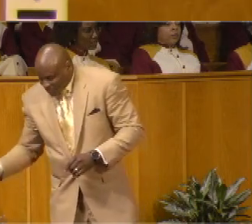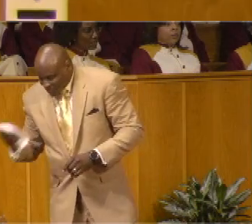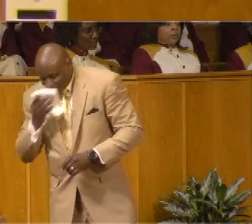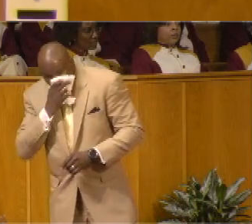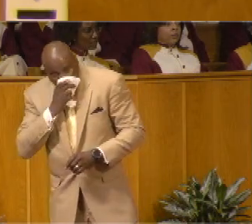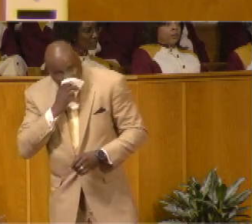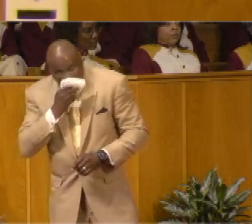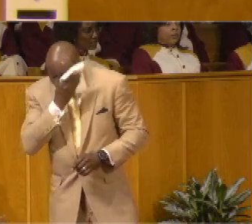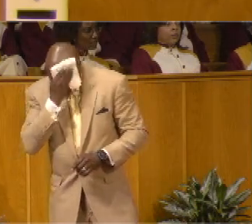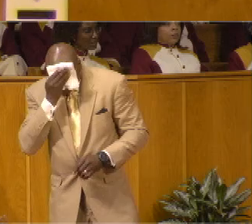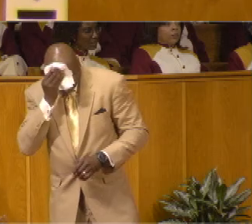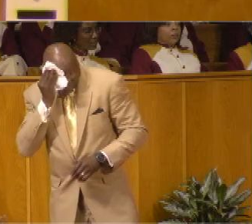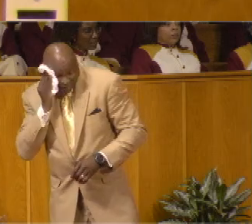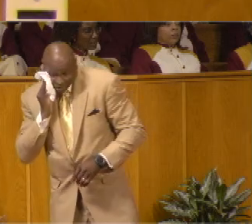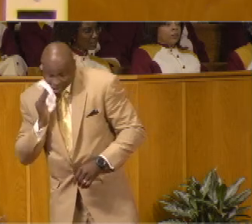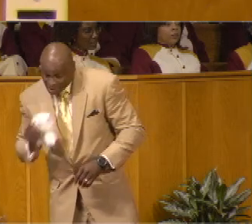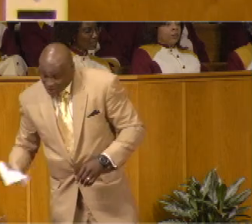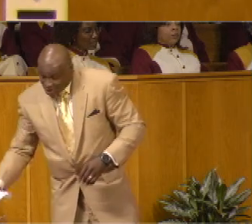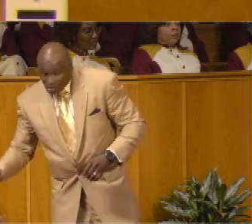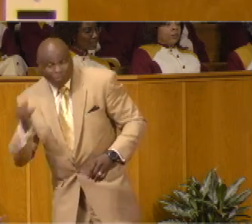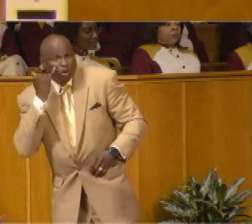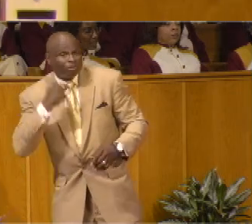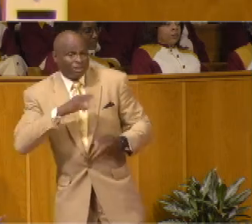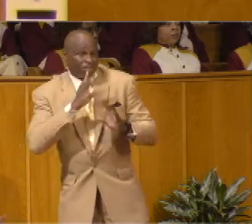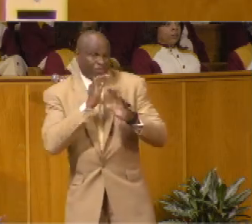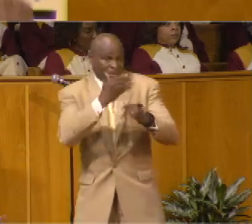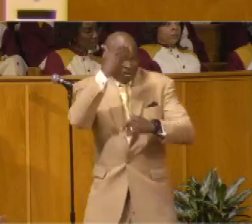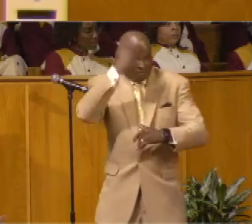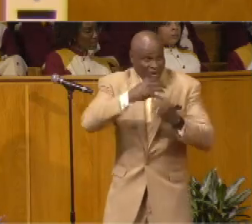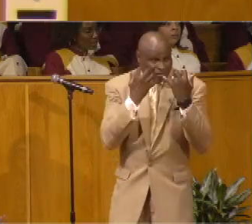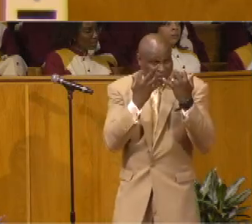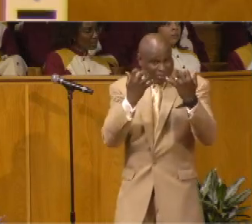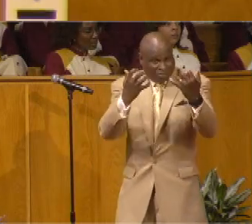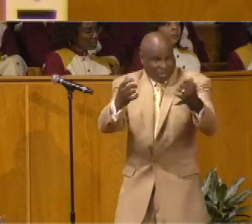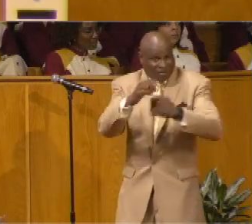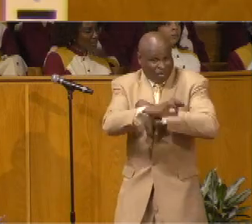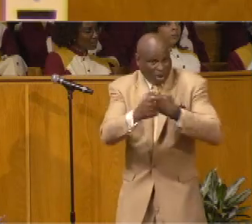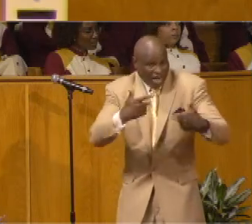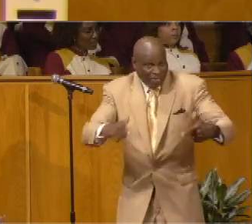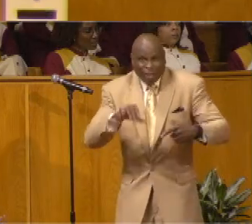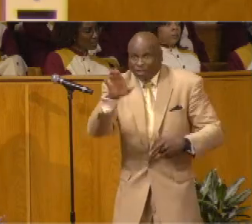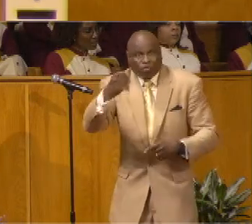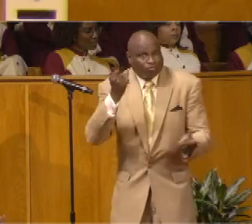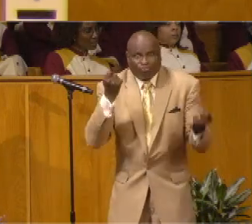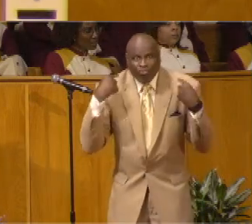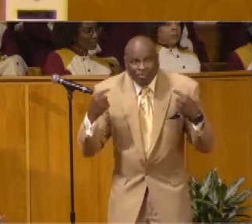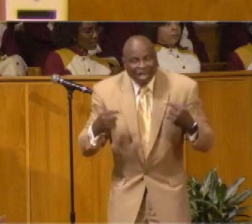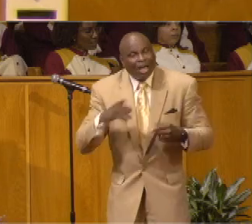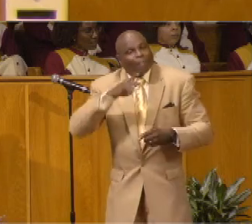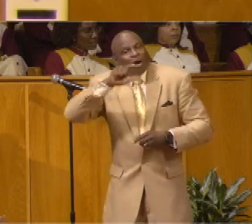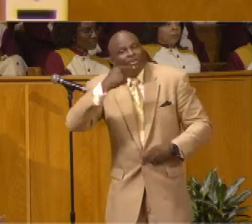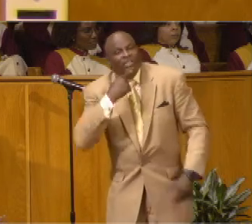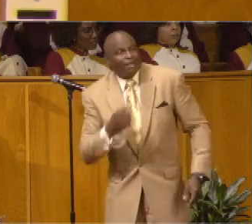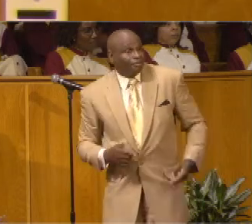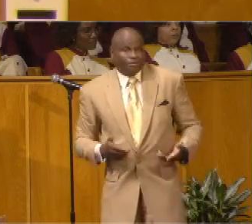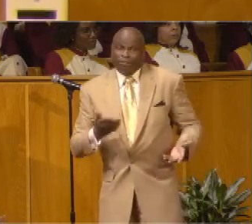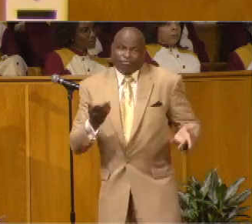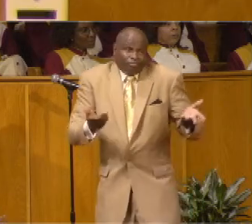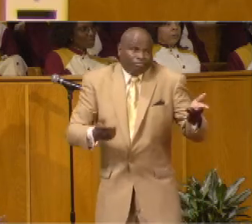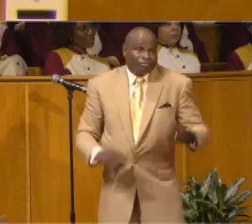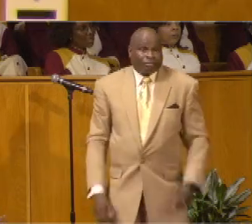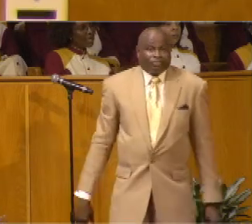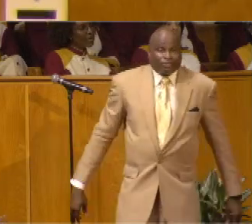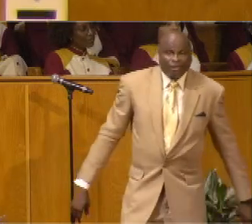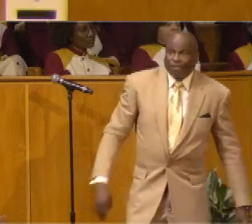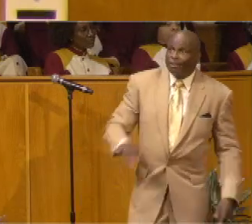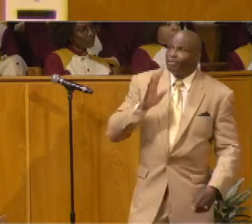So if I speak in public in a foreign language that you don't understand, Paul says you might as well be speaking